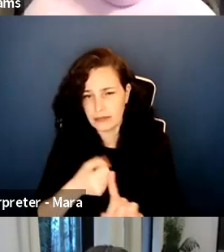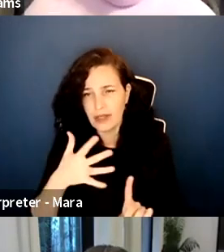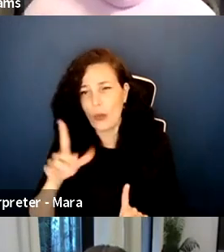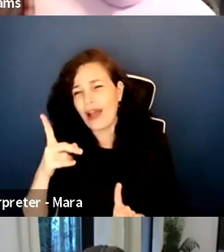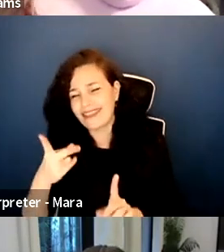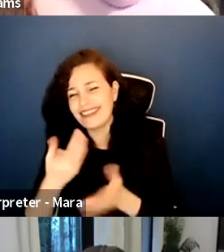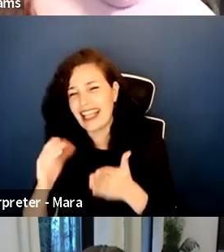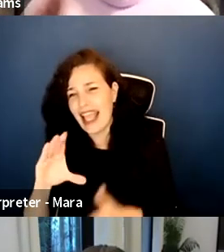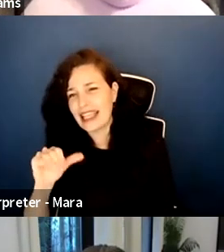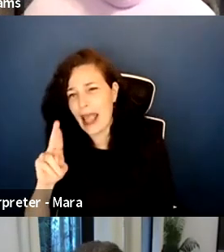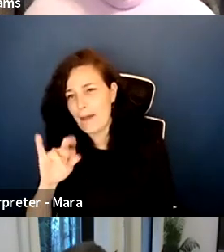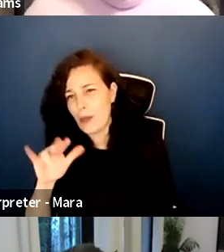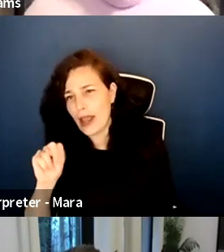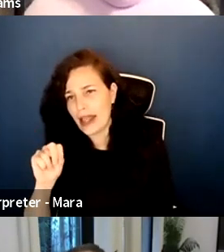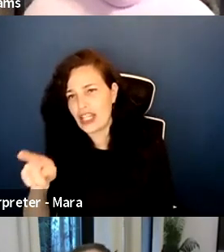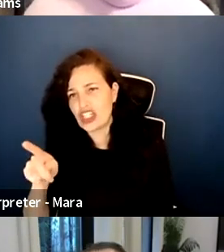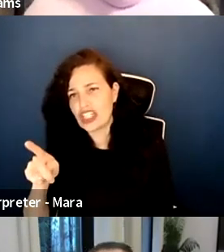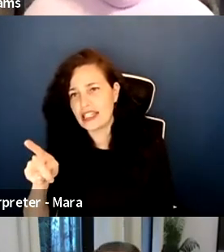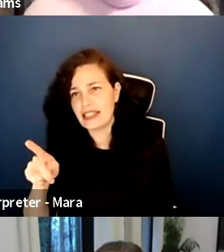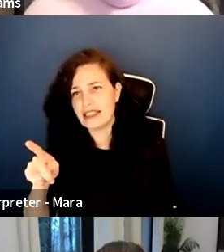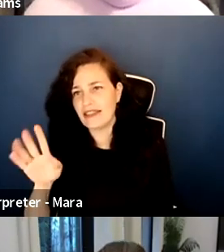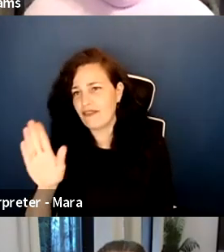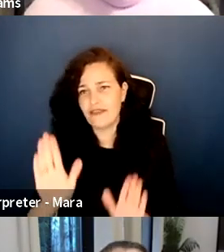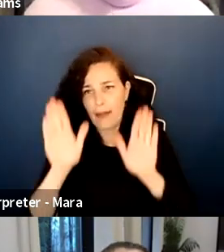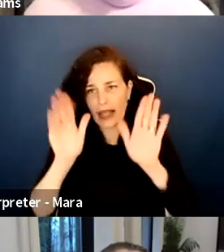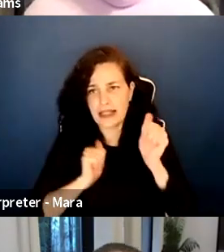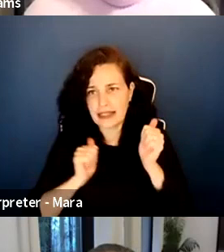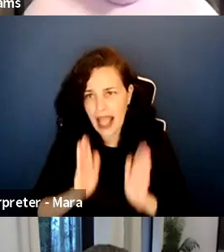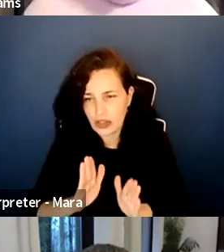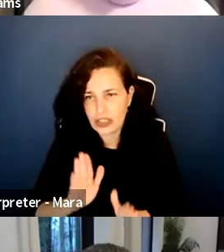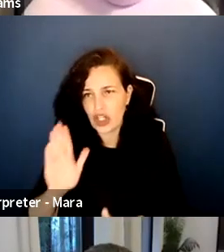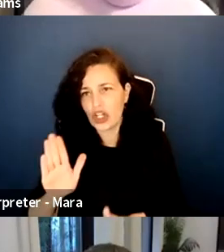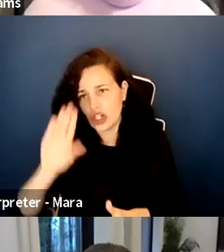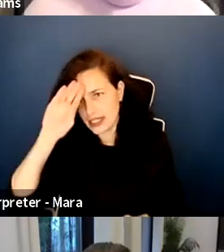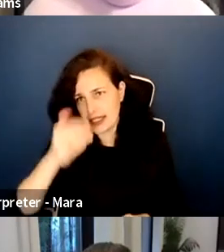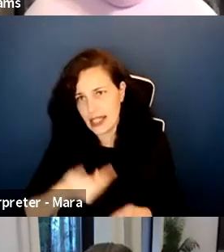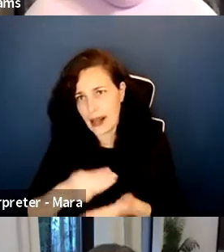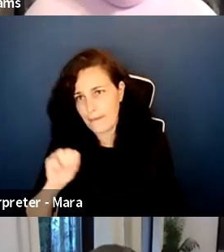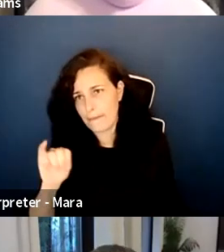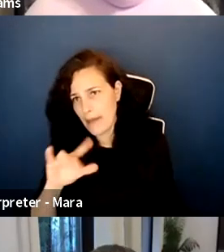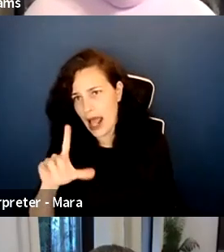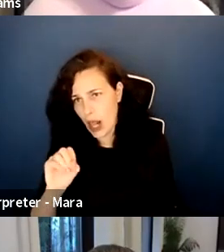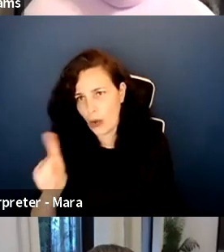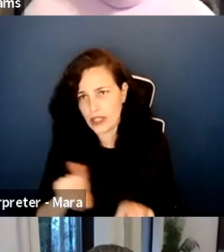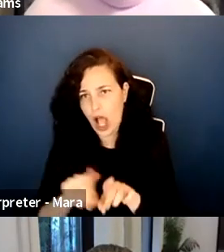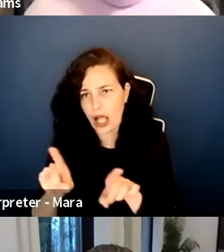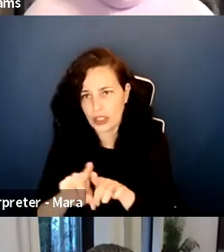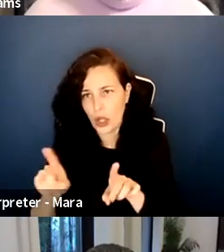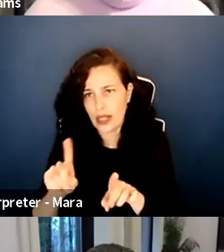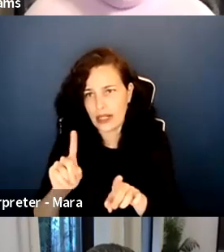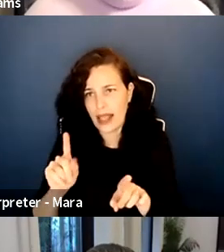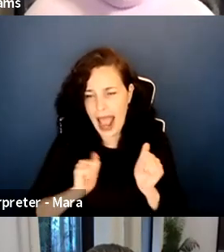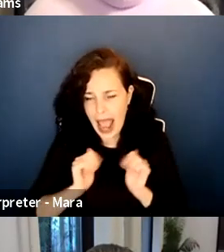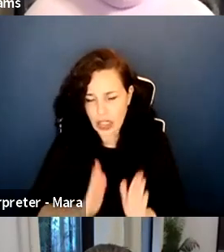actress. Her son is an actor. Many of you know Milo, so I'm sure she has questions. But I do want to ask you guys another question.